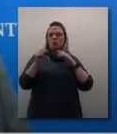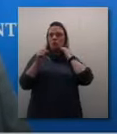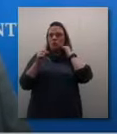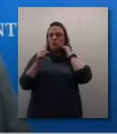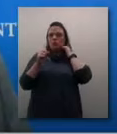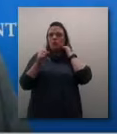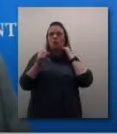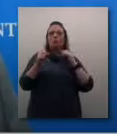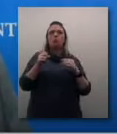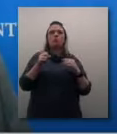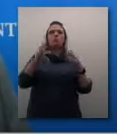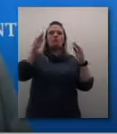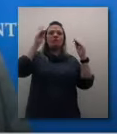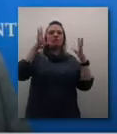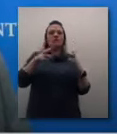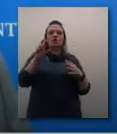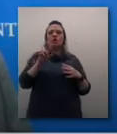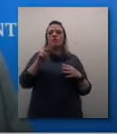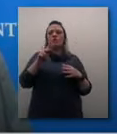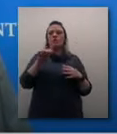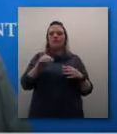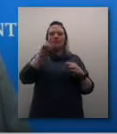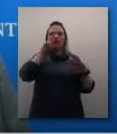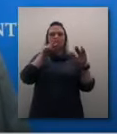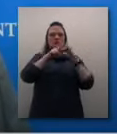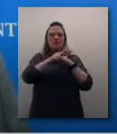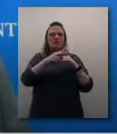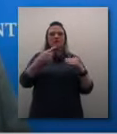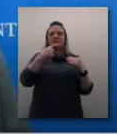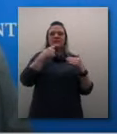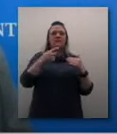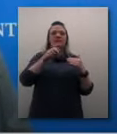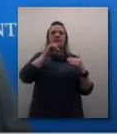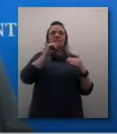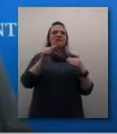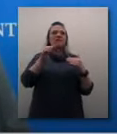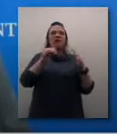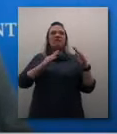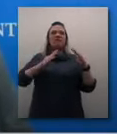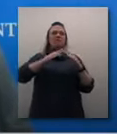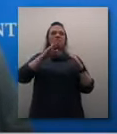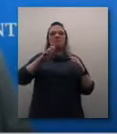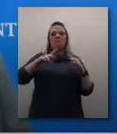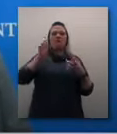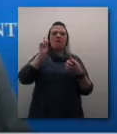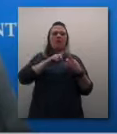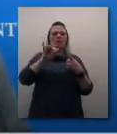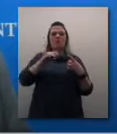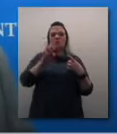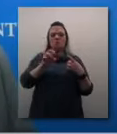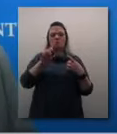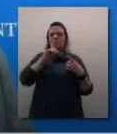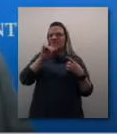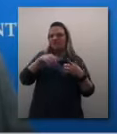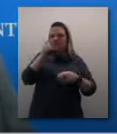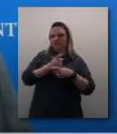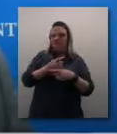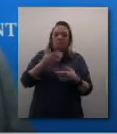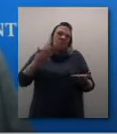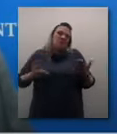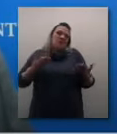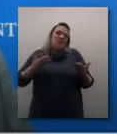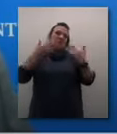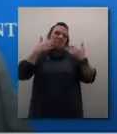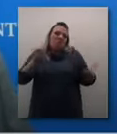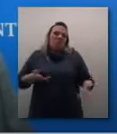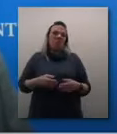RPI, predicted that we wouldn't reach our peak until June. Is that accurate? I don't know, maybe. We're just going to